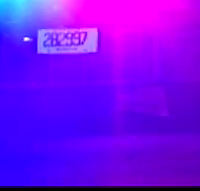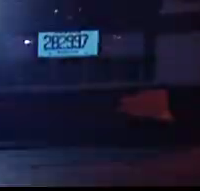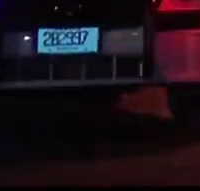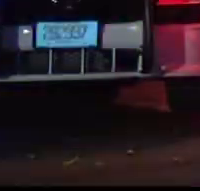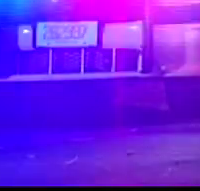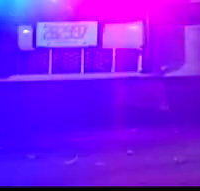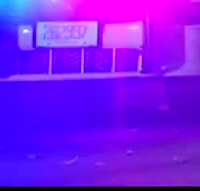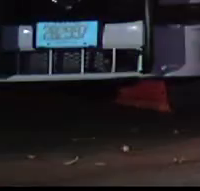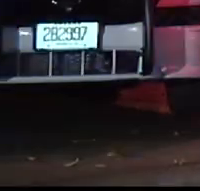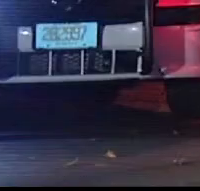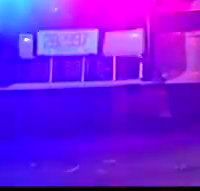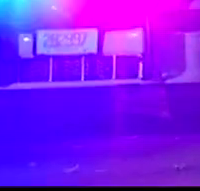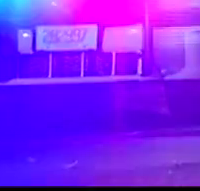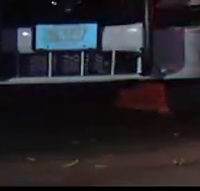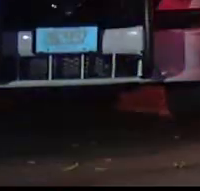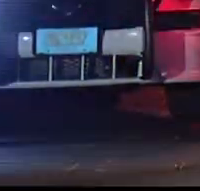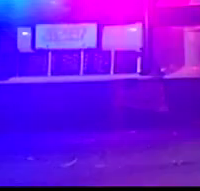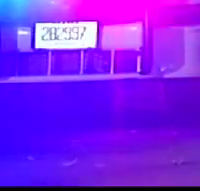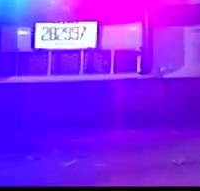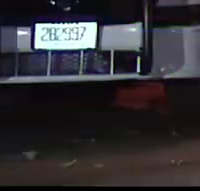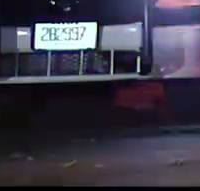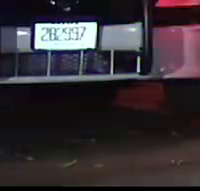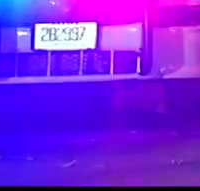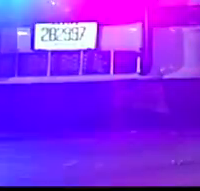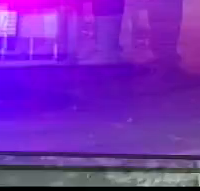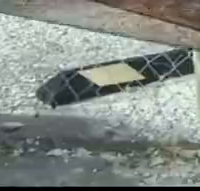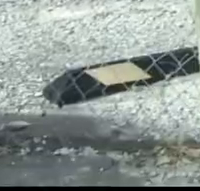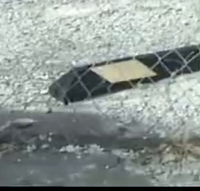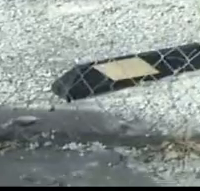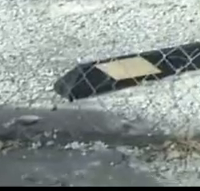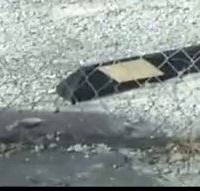Coming up, the Prime Minister lashes out at crime.